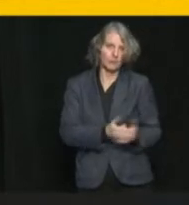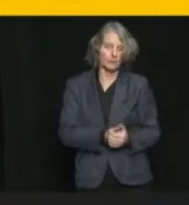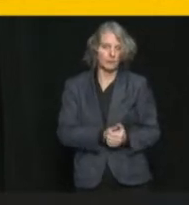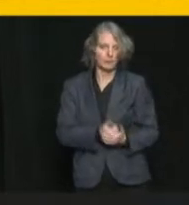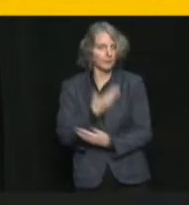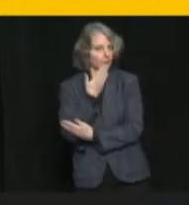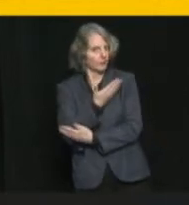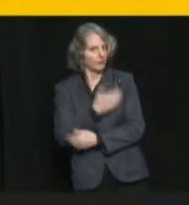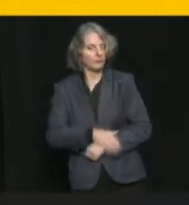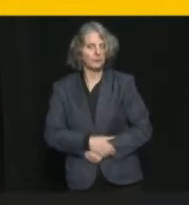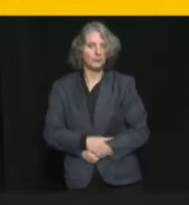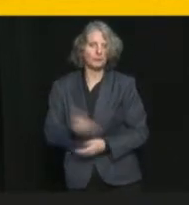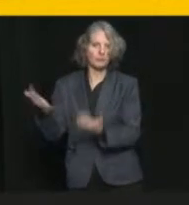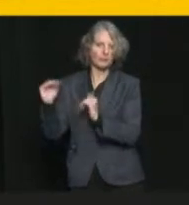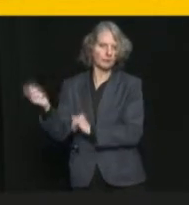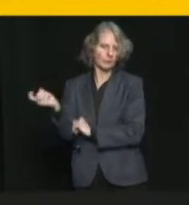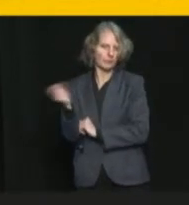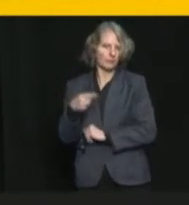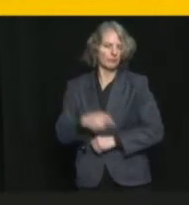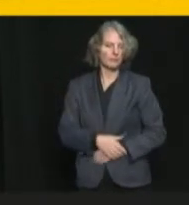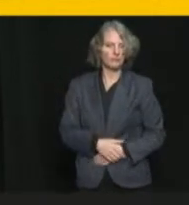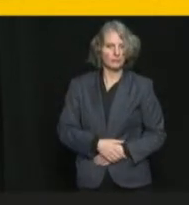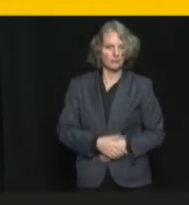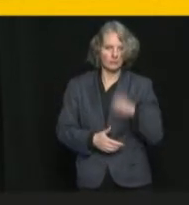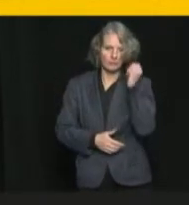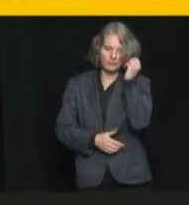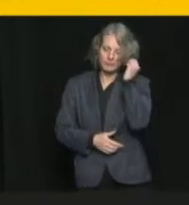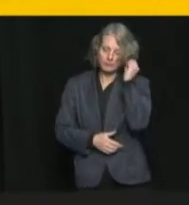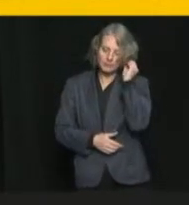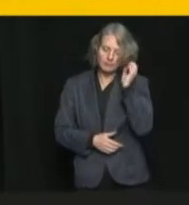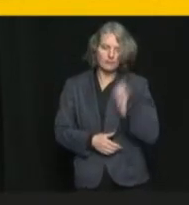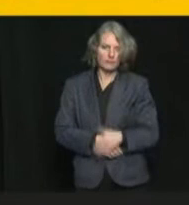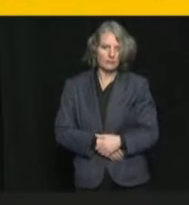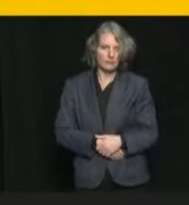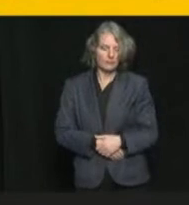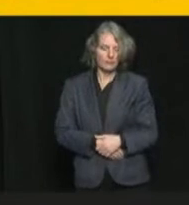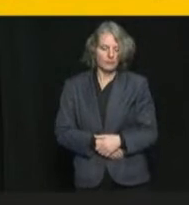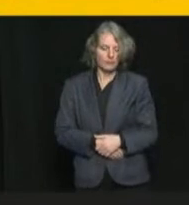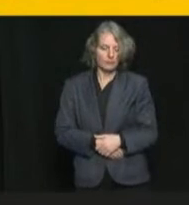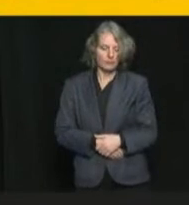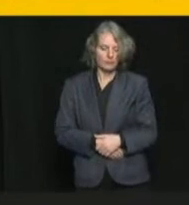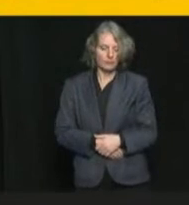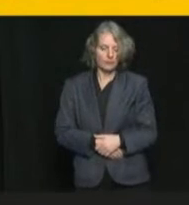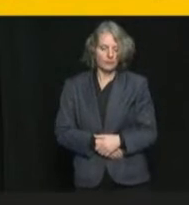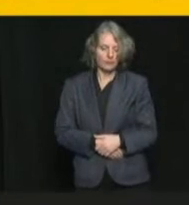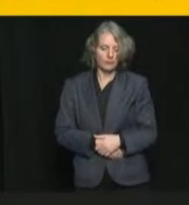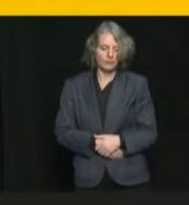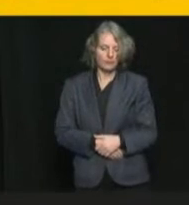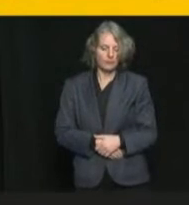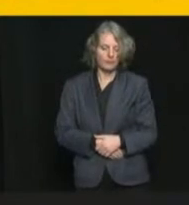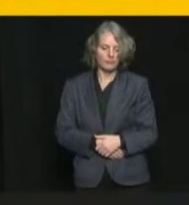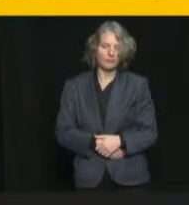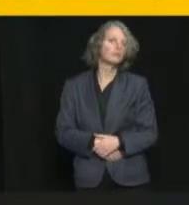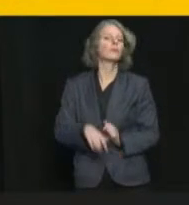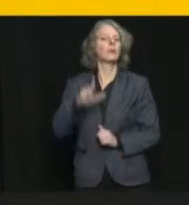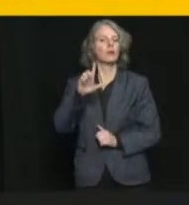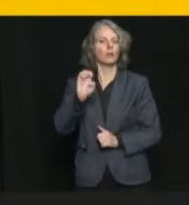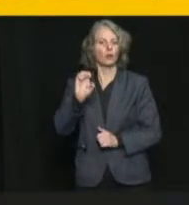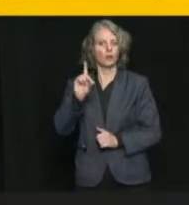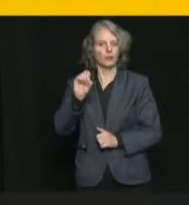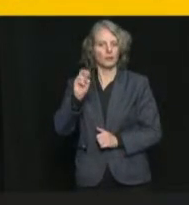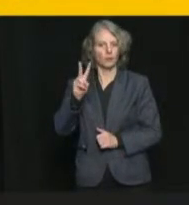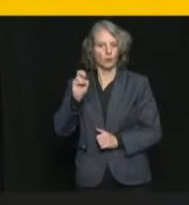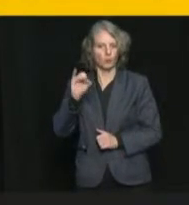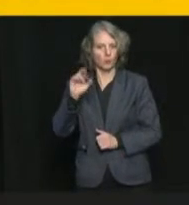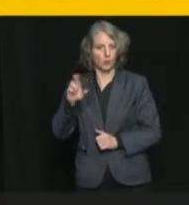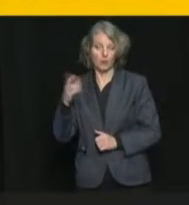Merci. Prochaine question. Operator. Thank you, merci. La question suivante est de Boris Proulx, Le Devoir. La parole est à